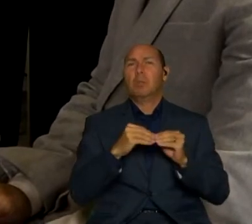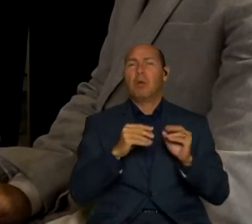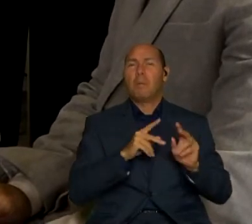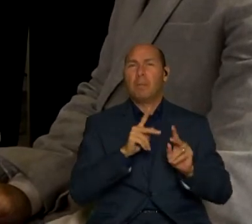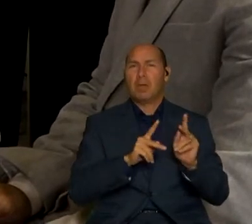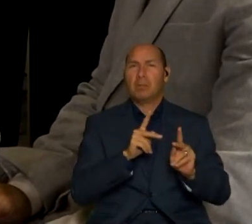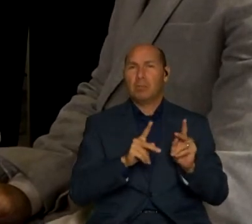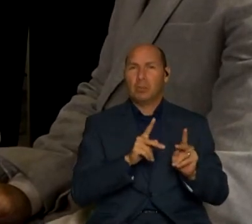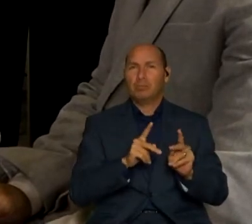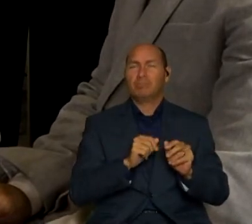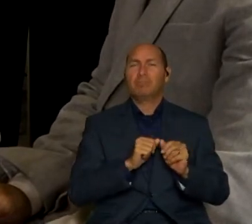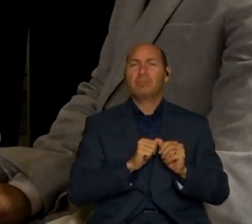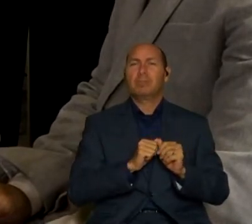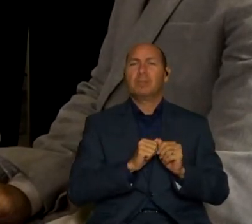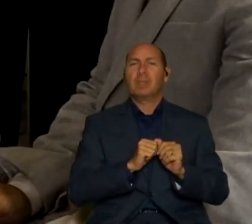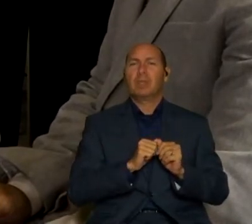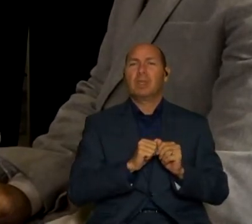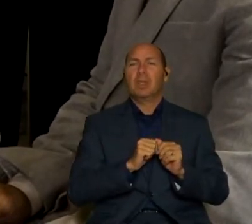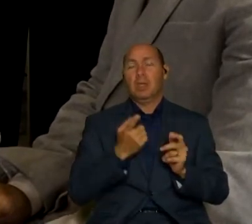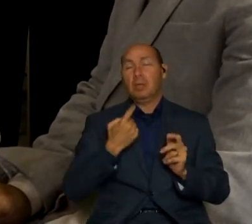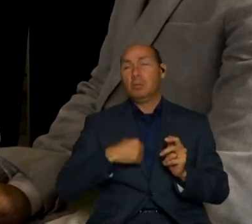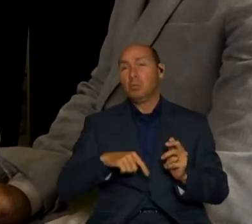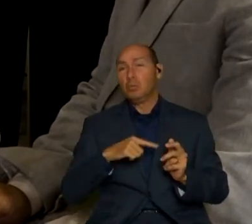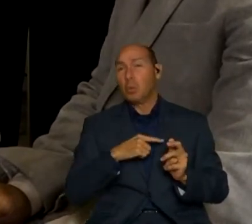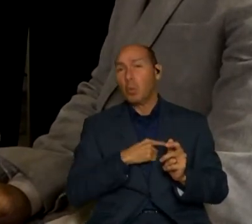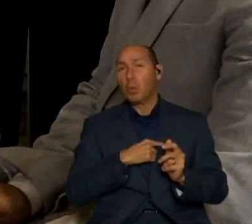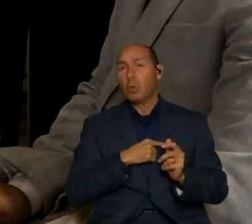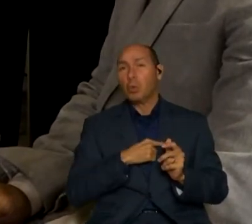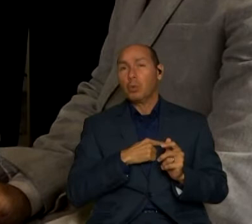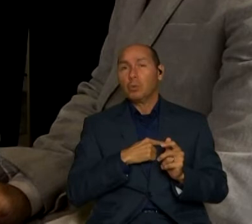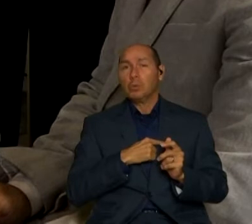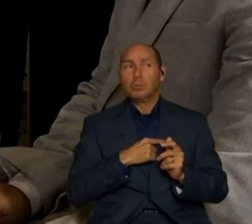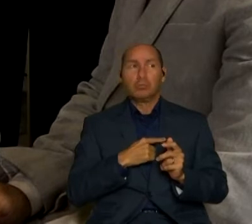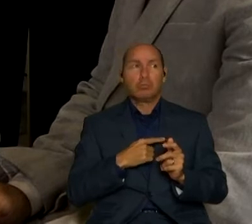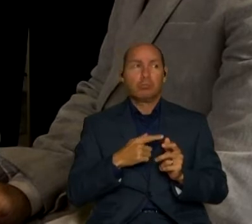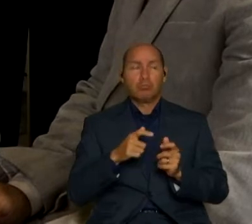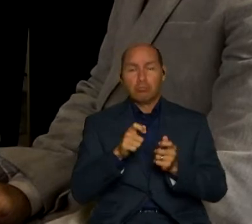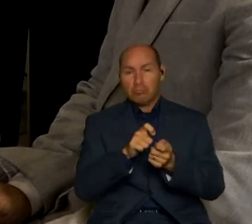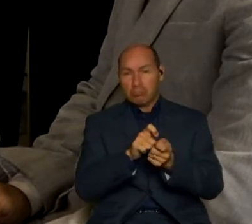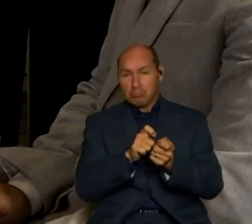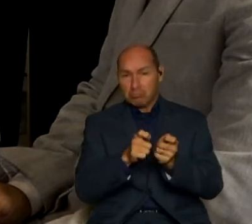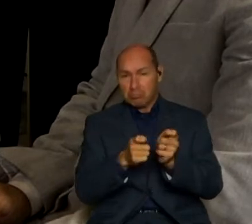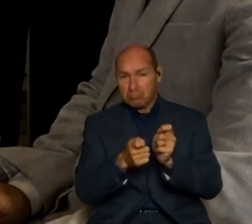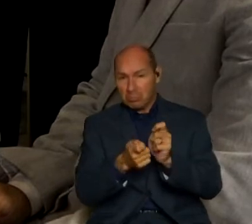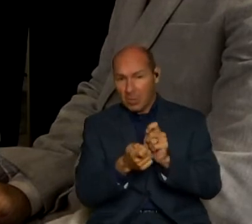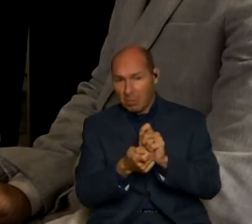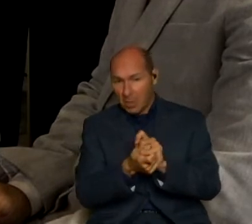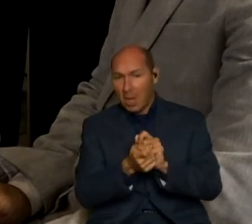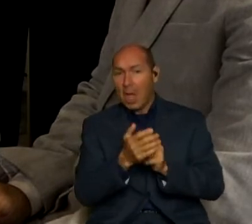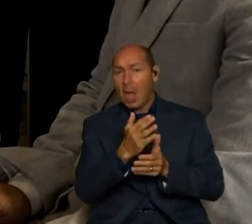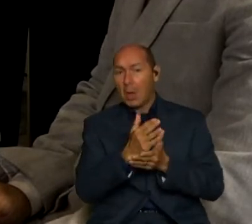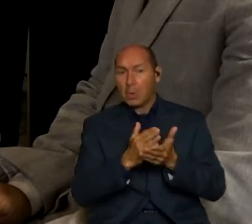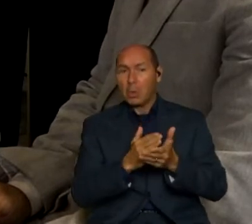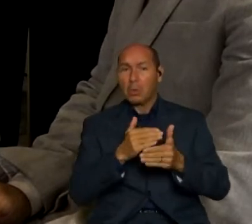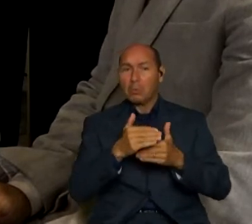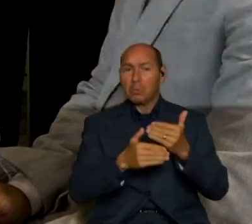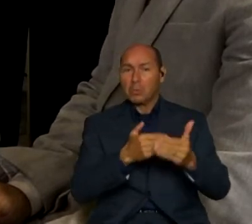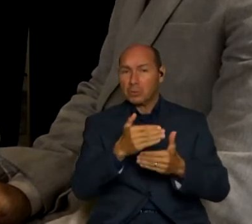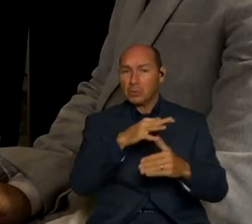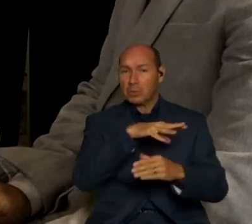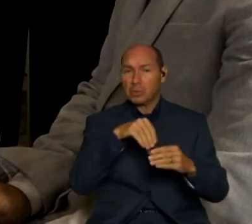we have been able to actually make some transformation processes in the